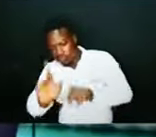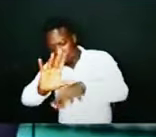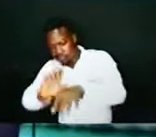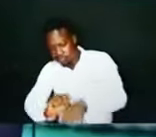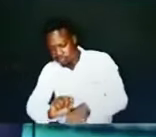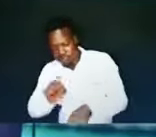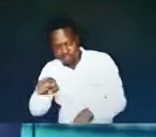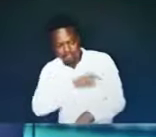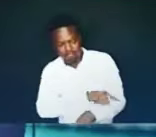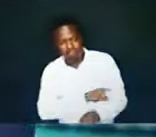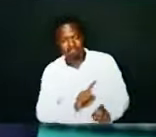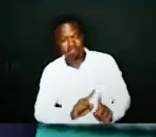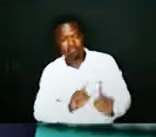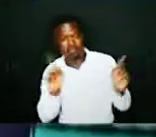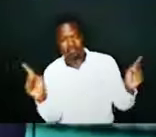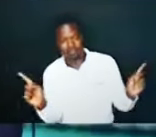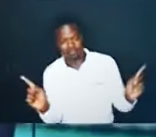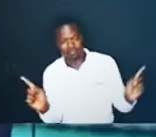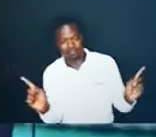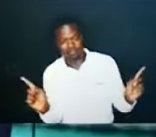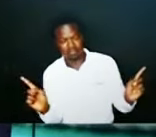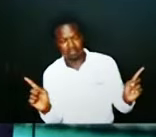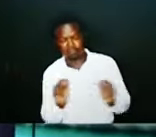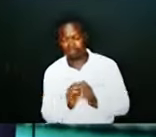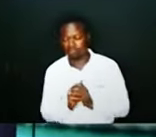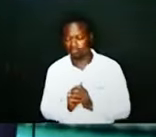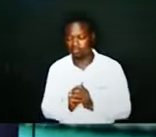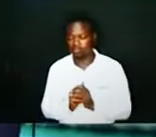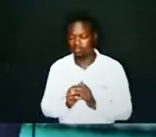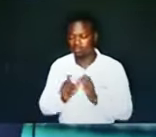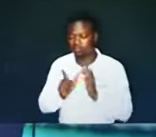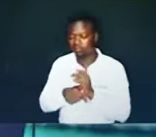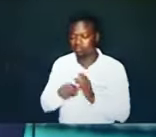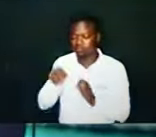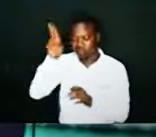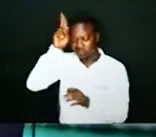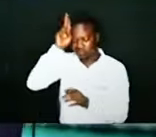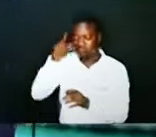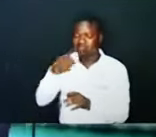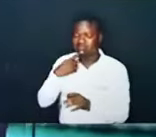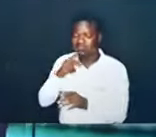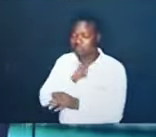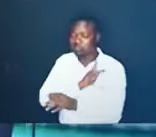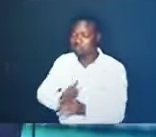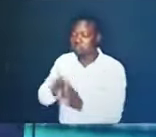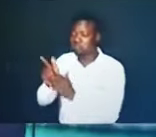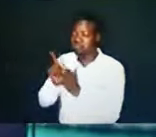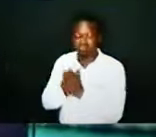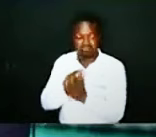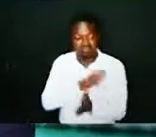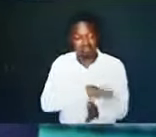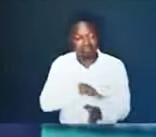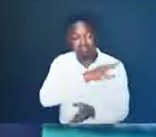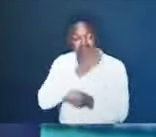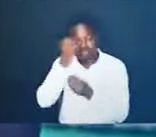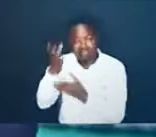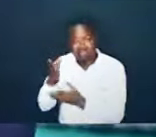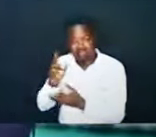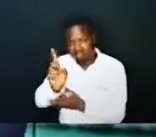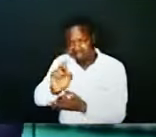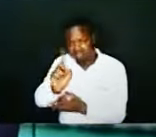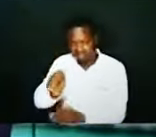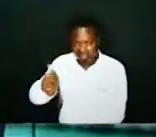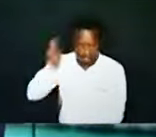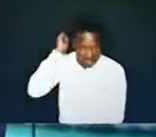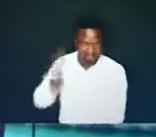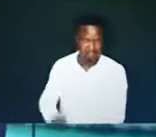and I yes, wrong, could free among you now, and then he added that they don't obey the king's laws. And all can their sources say, oh, he never know, wouldn't you so? You should